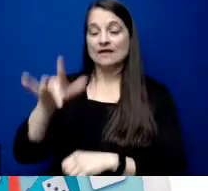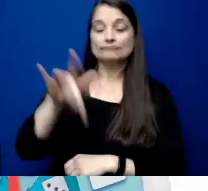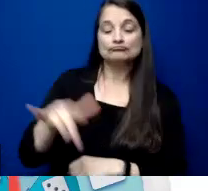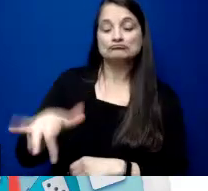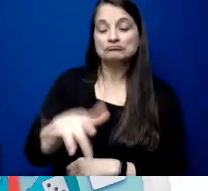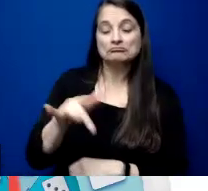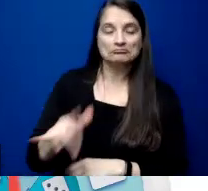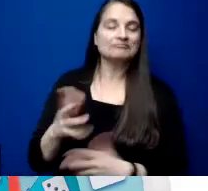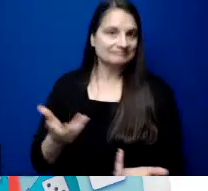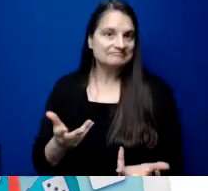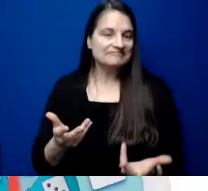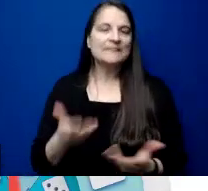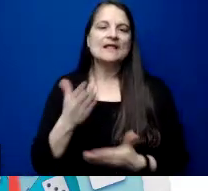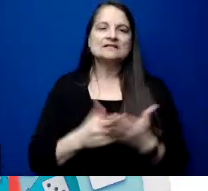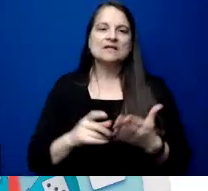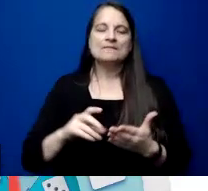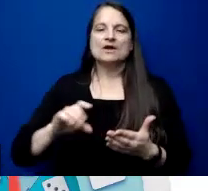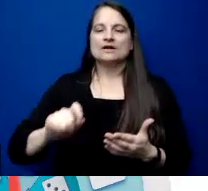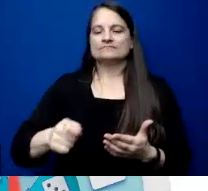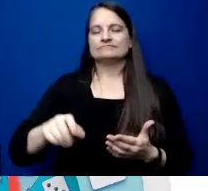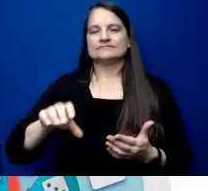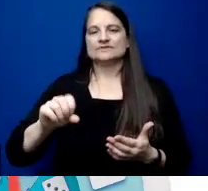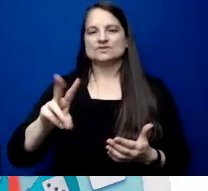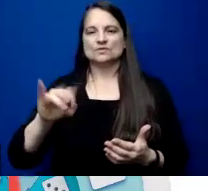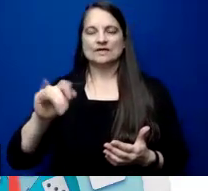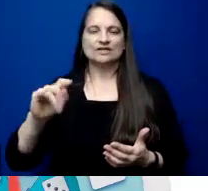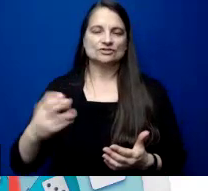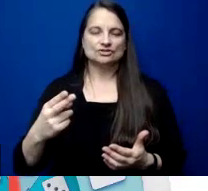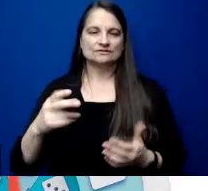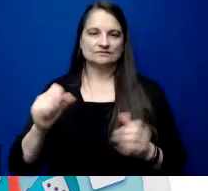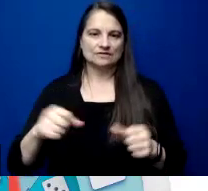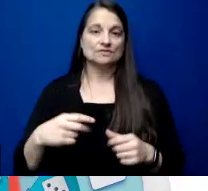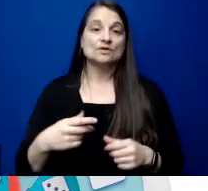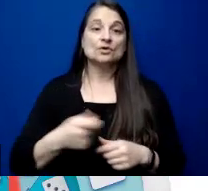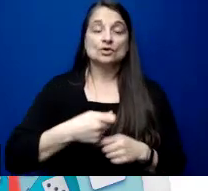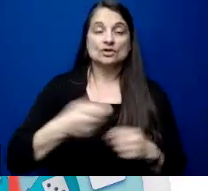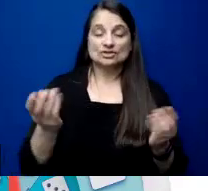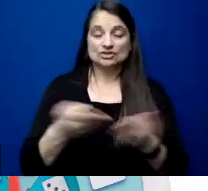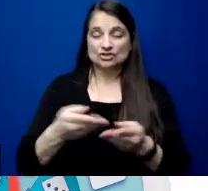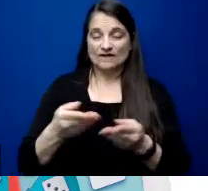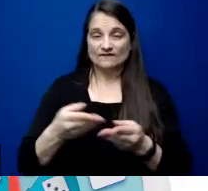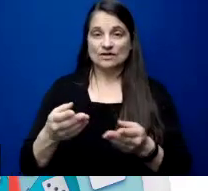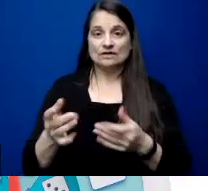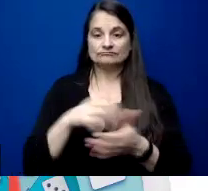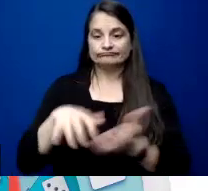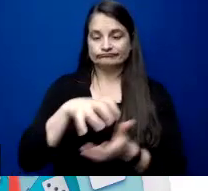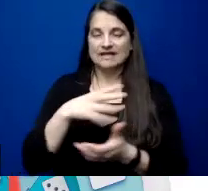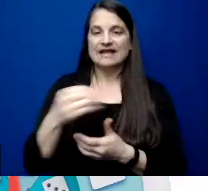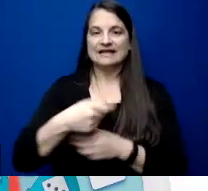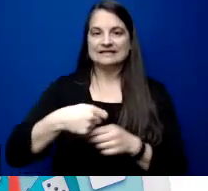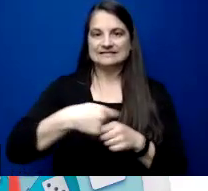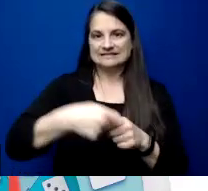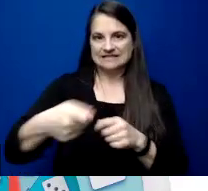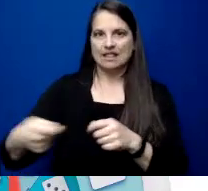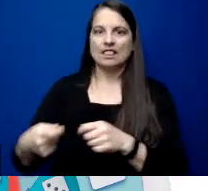some are switch adapted, and now they have ones that are the shuffler and dealer in one, which is really cool. And